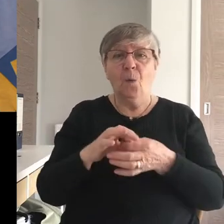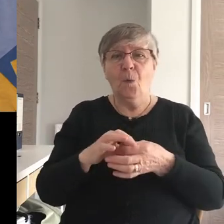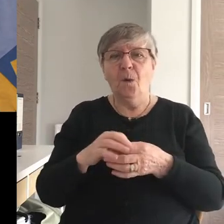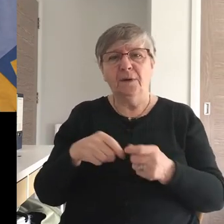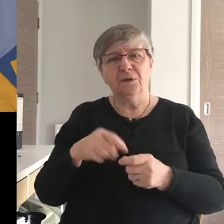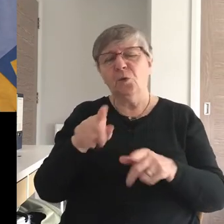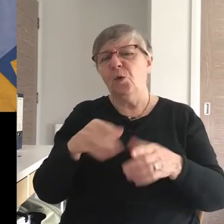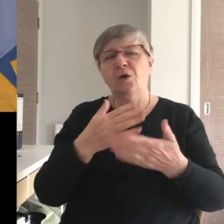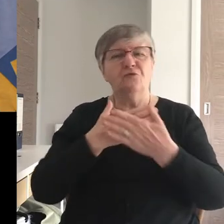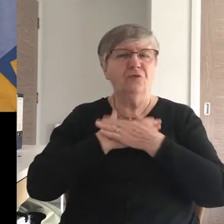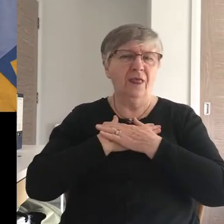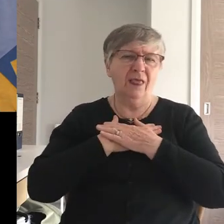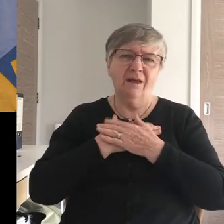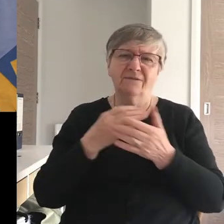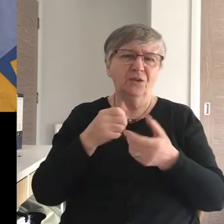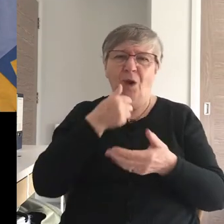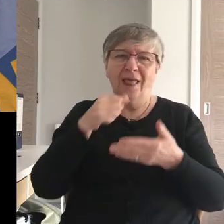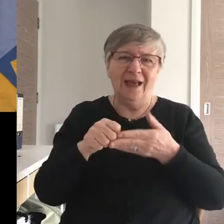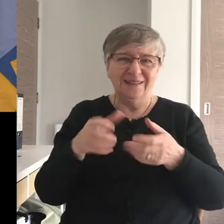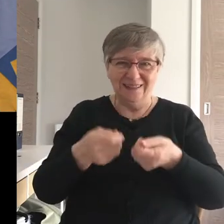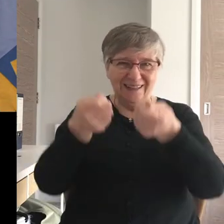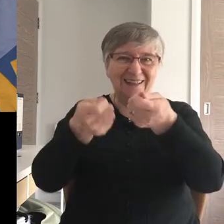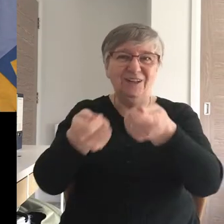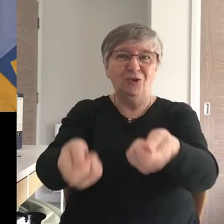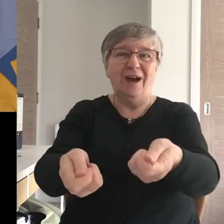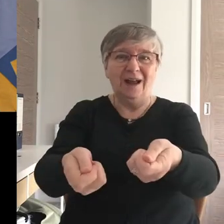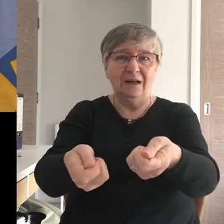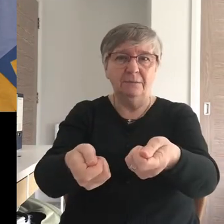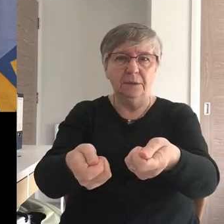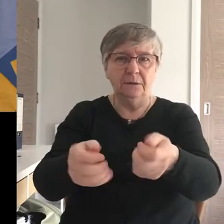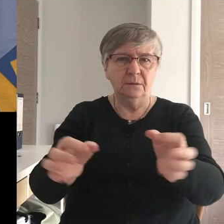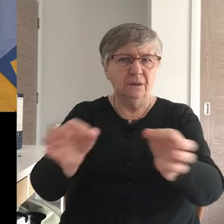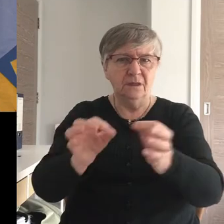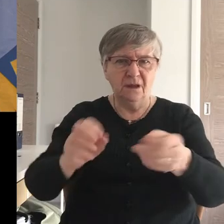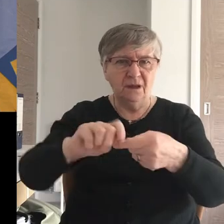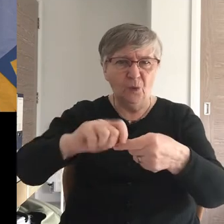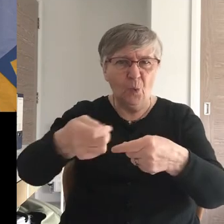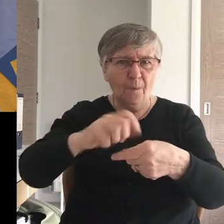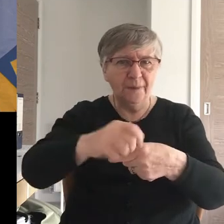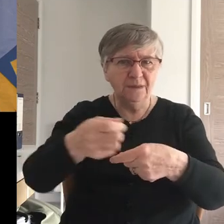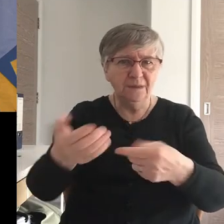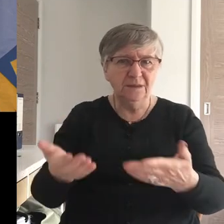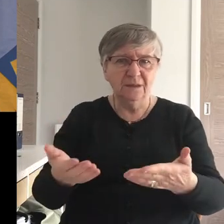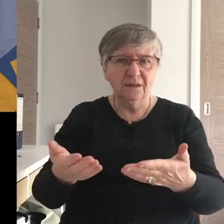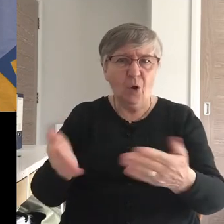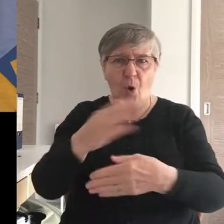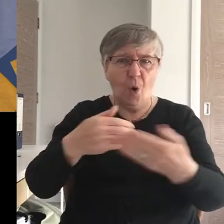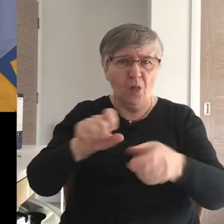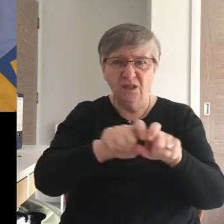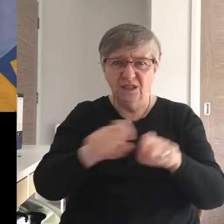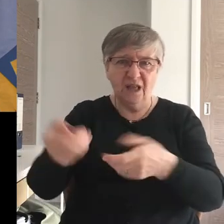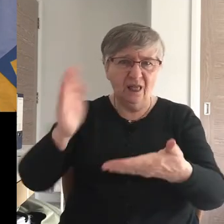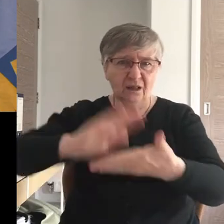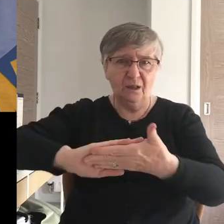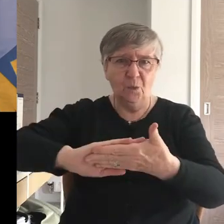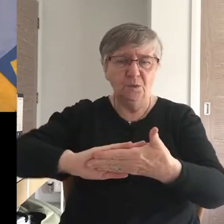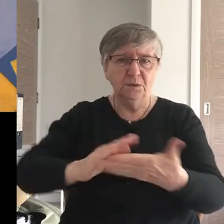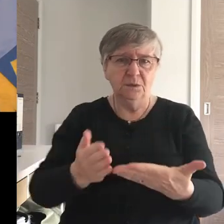really cherished all these letters. Here they are. But none of them were opened. None of them had been